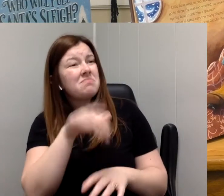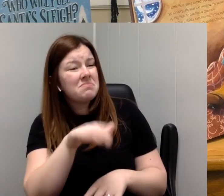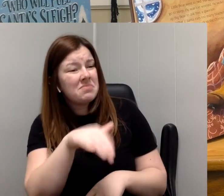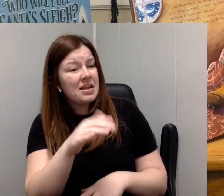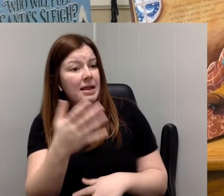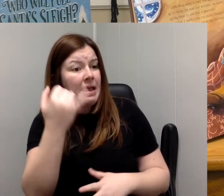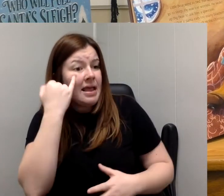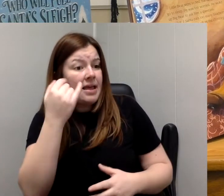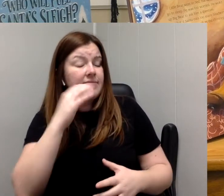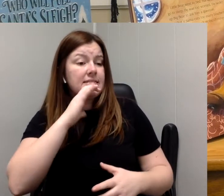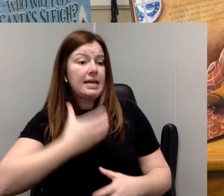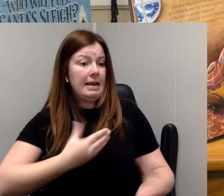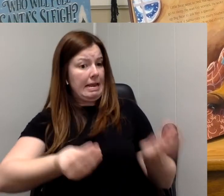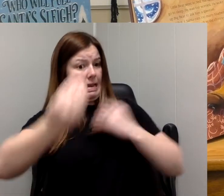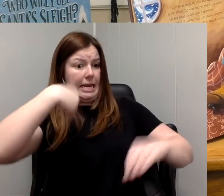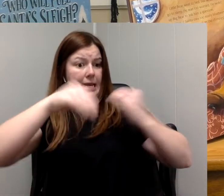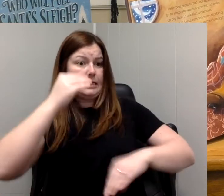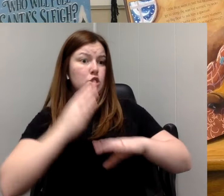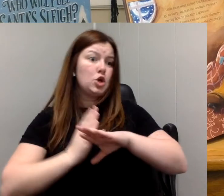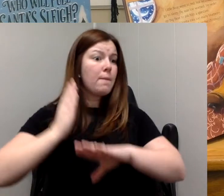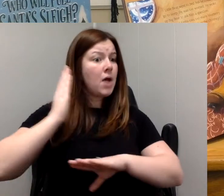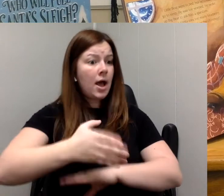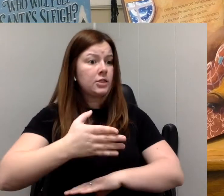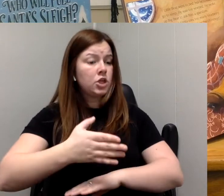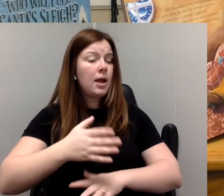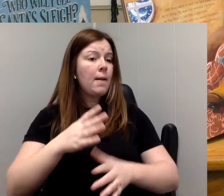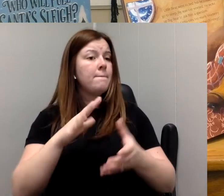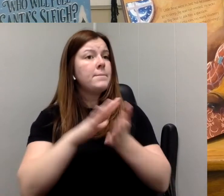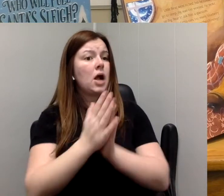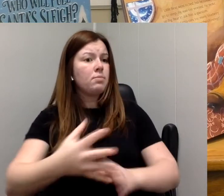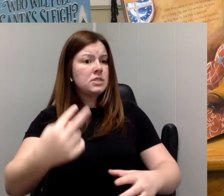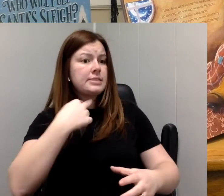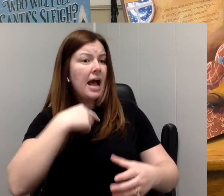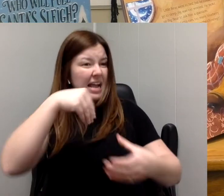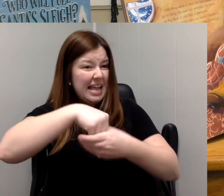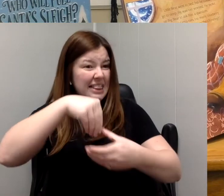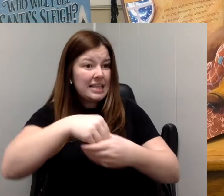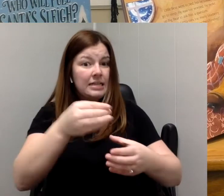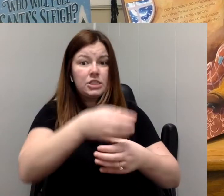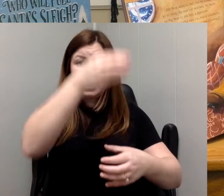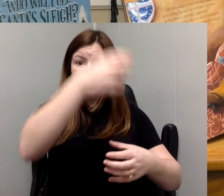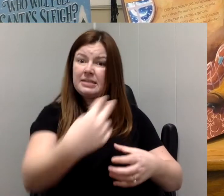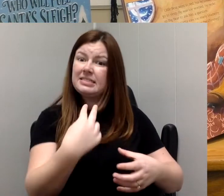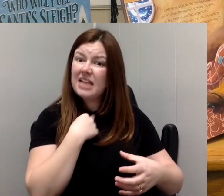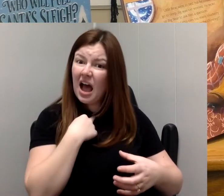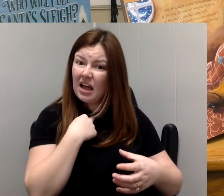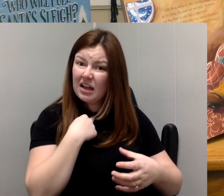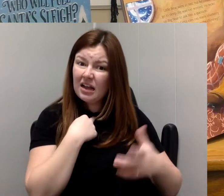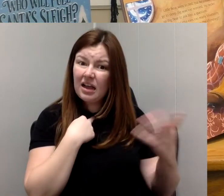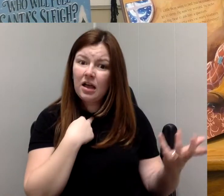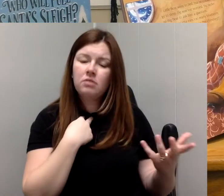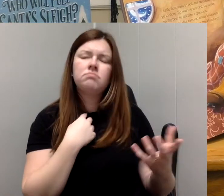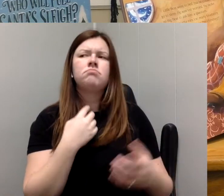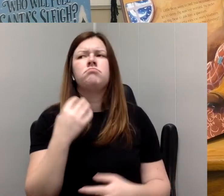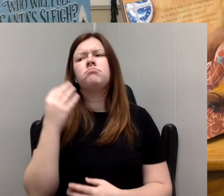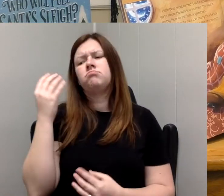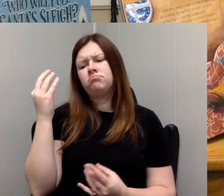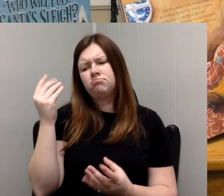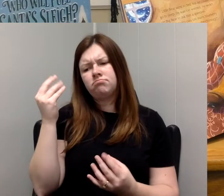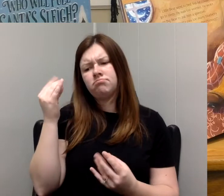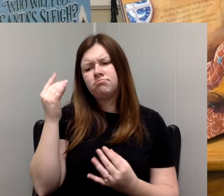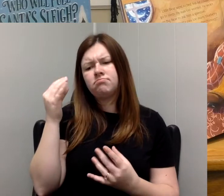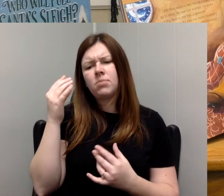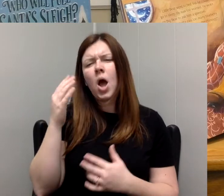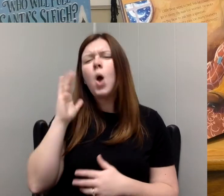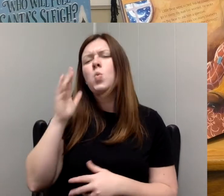many blueberry pies and gets stuck in the chimney? Said Big Bear. Let's keep watch